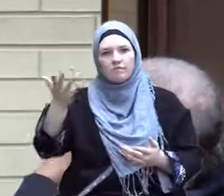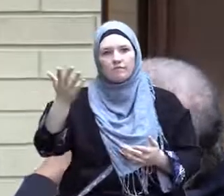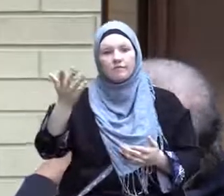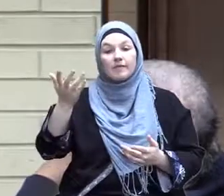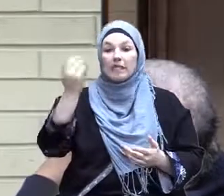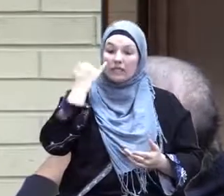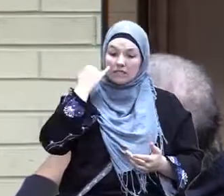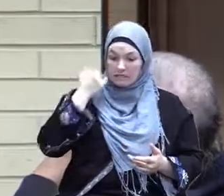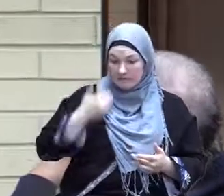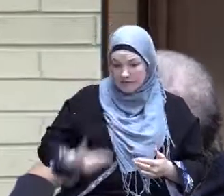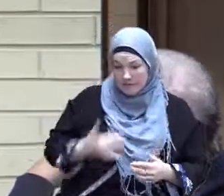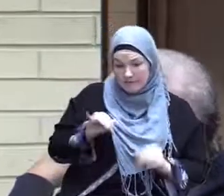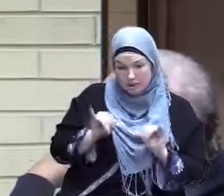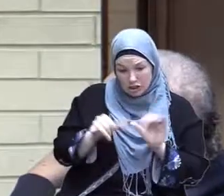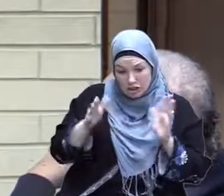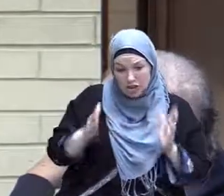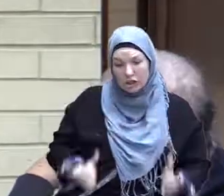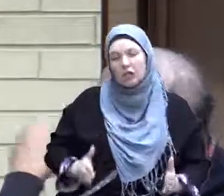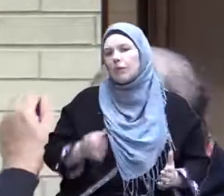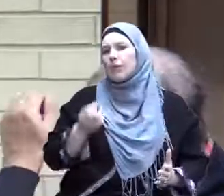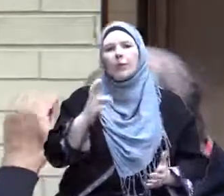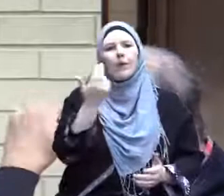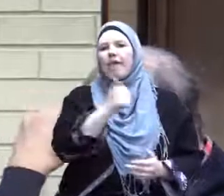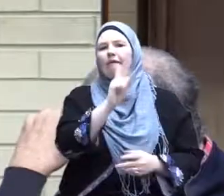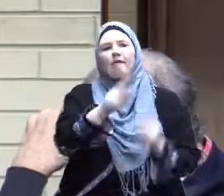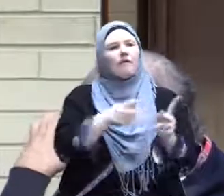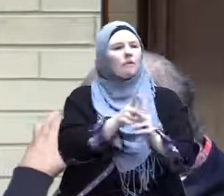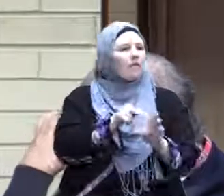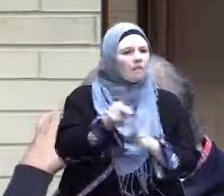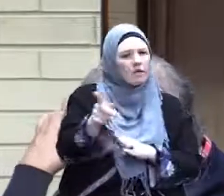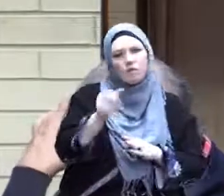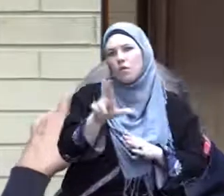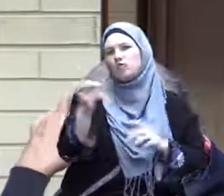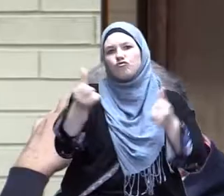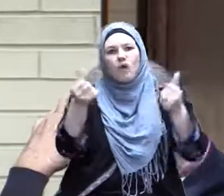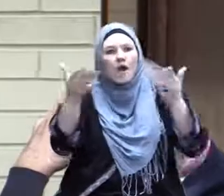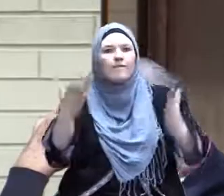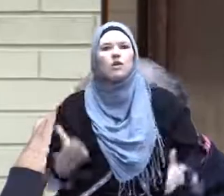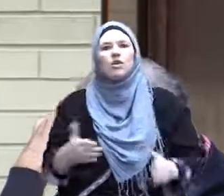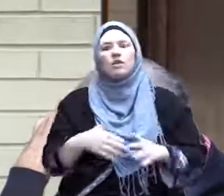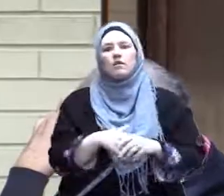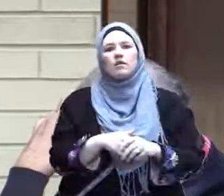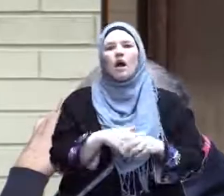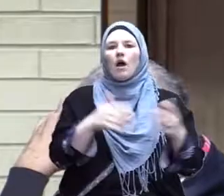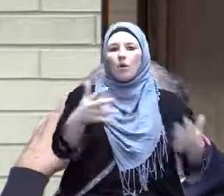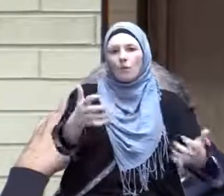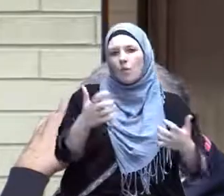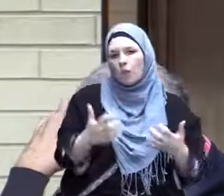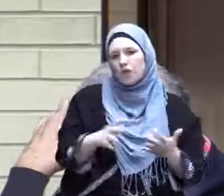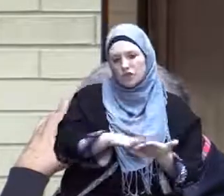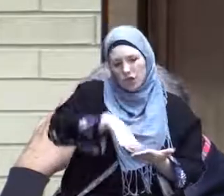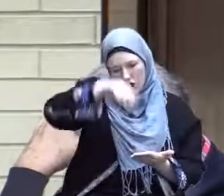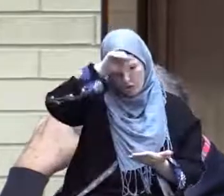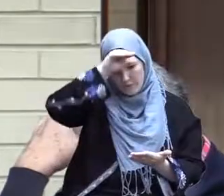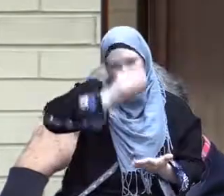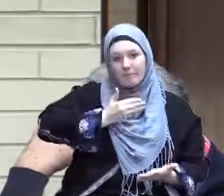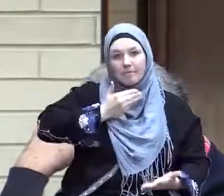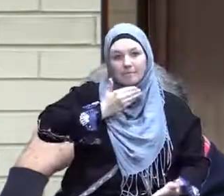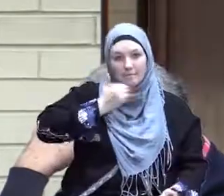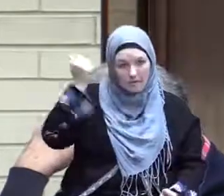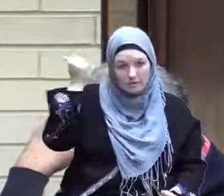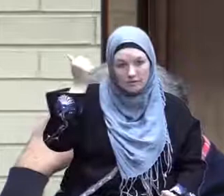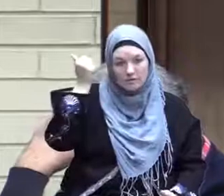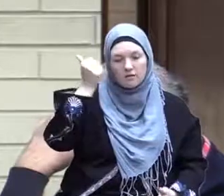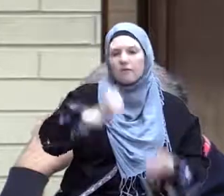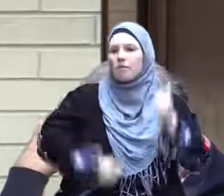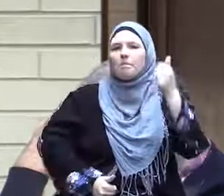If I am an engineer or any professional or even a driver, I just want to learn the best and